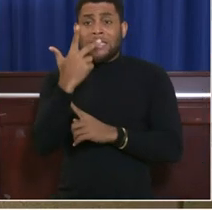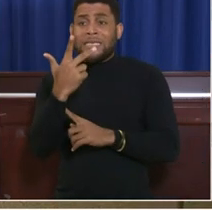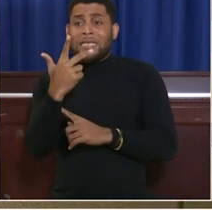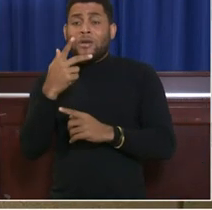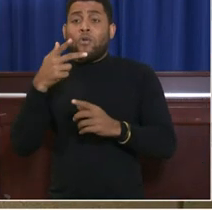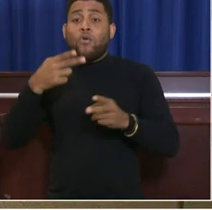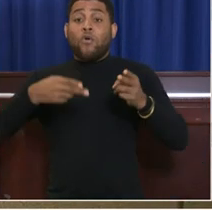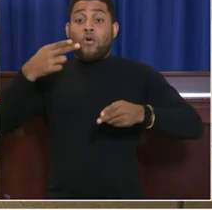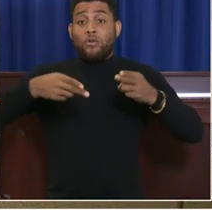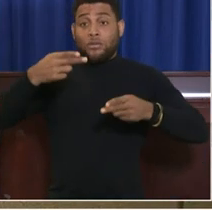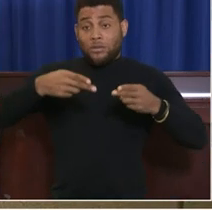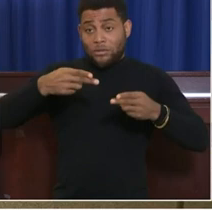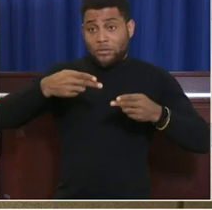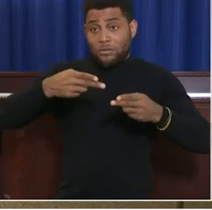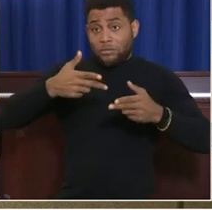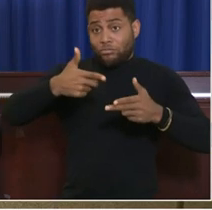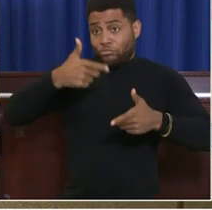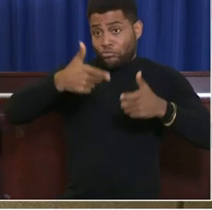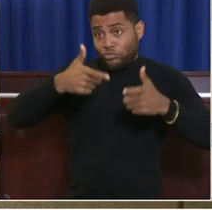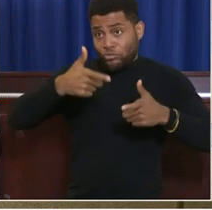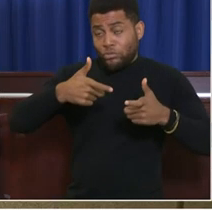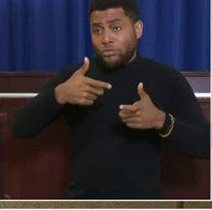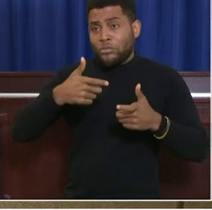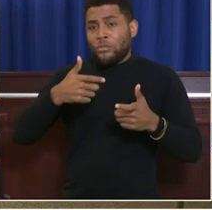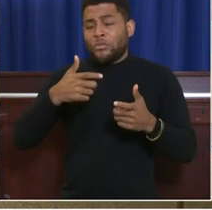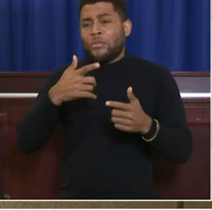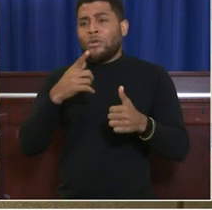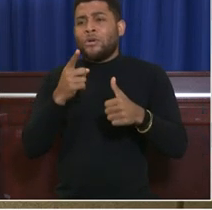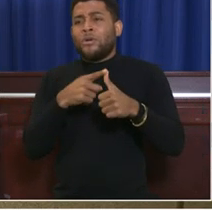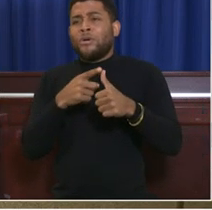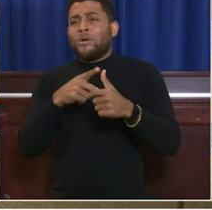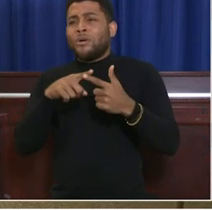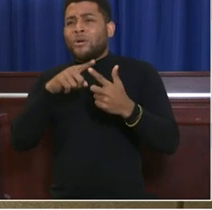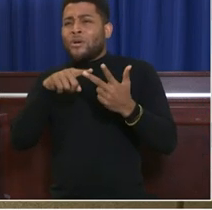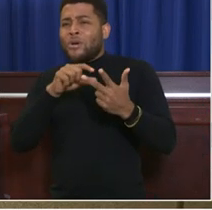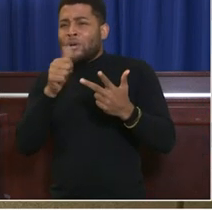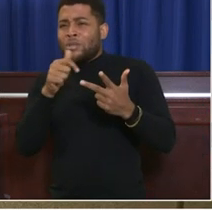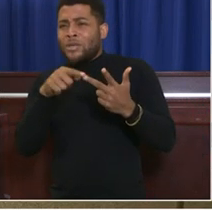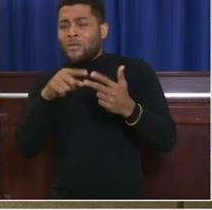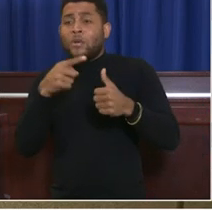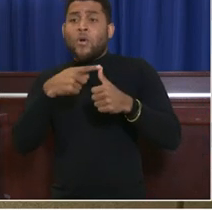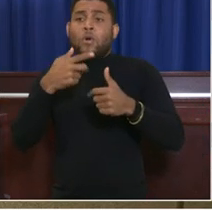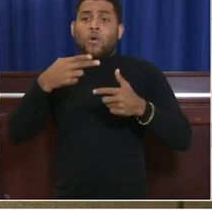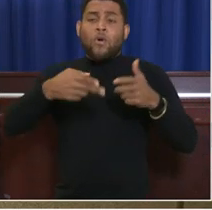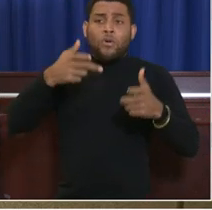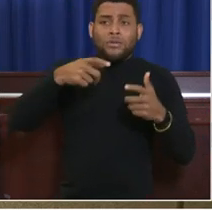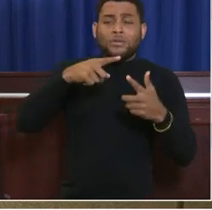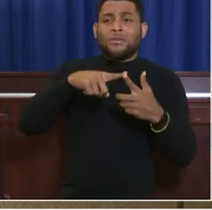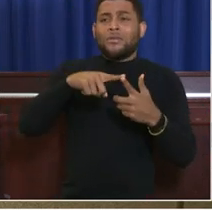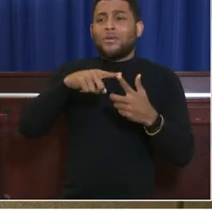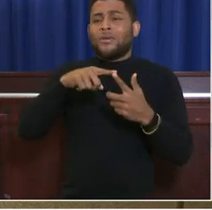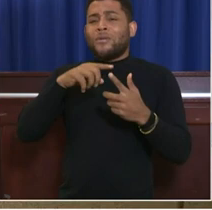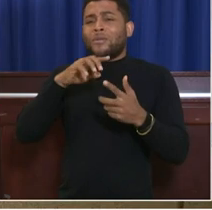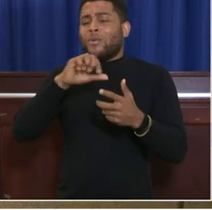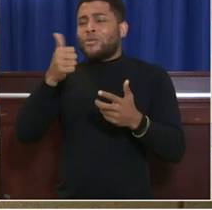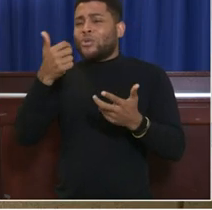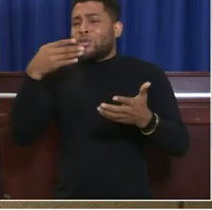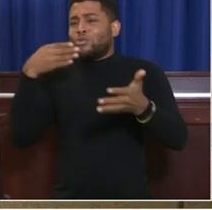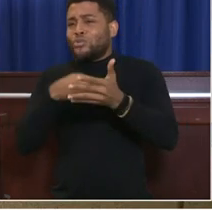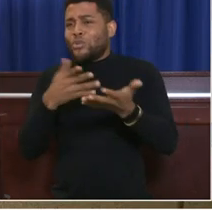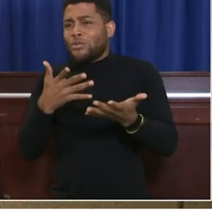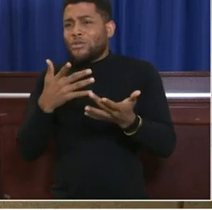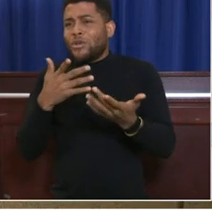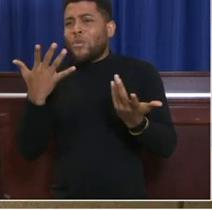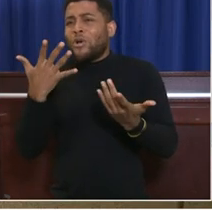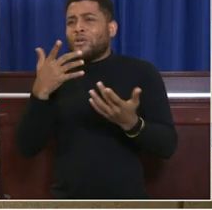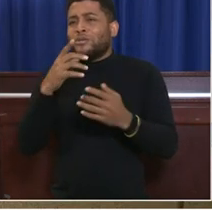they arrested on in this for reoffending, and what type of offenses were they being held for in the first place? I think for the